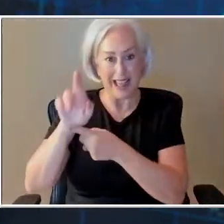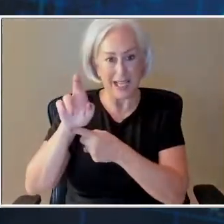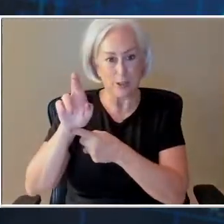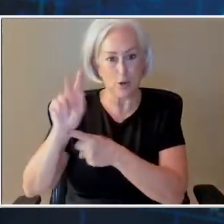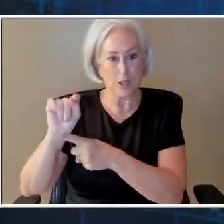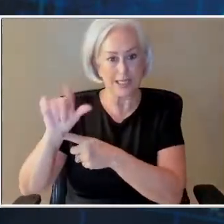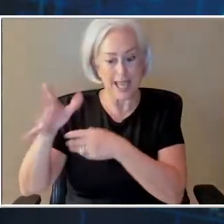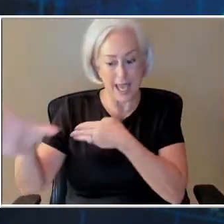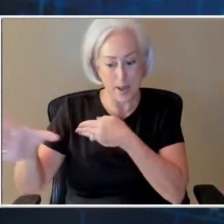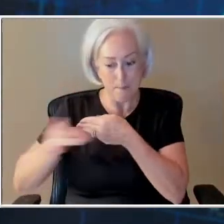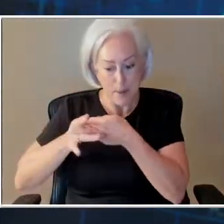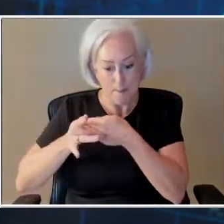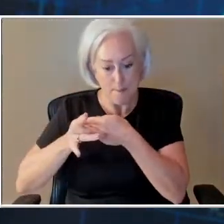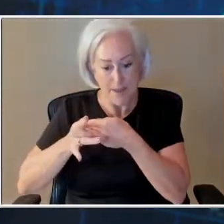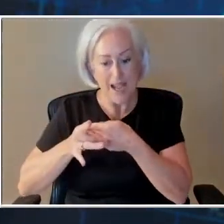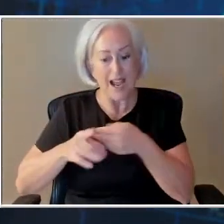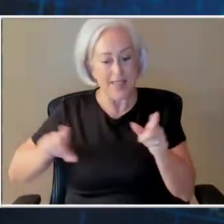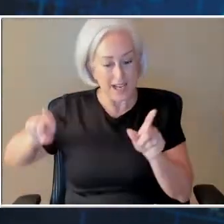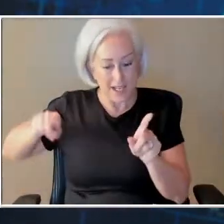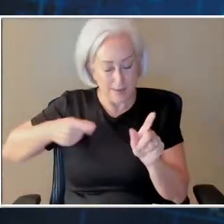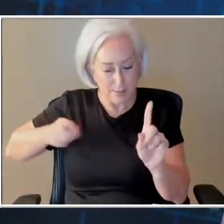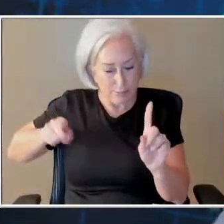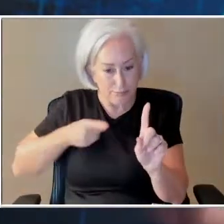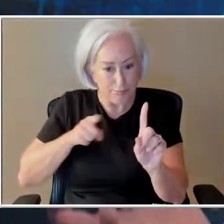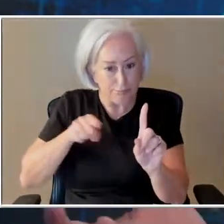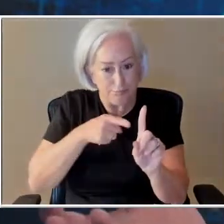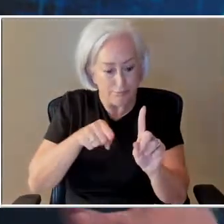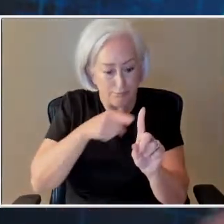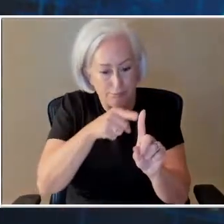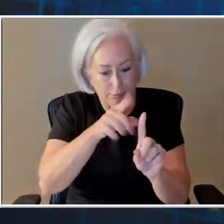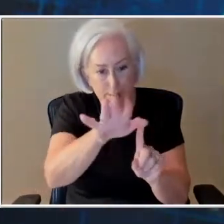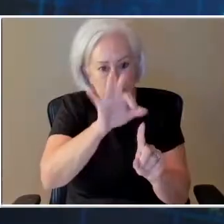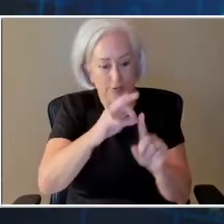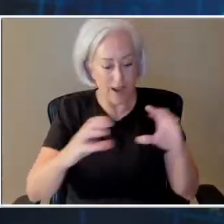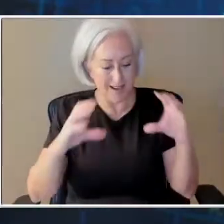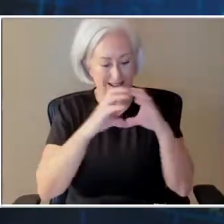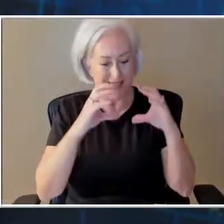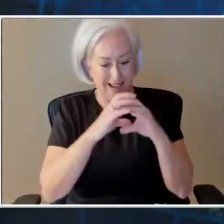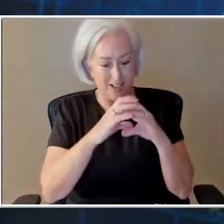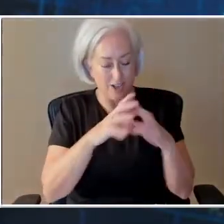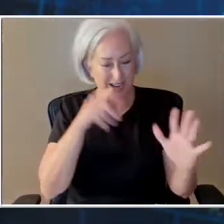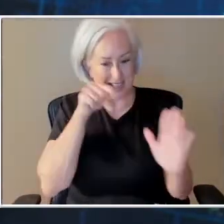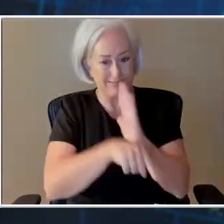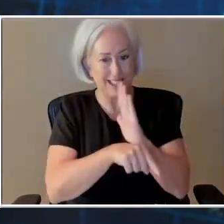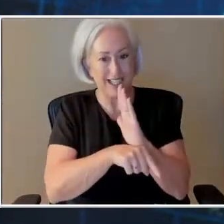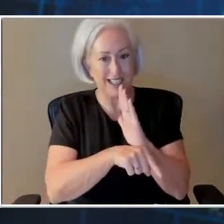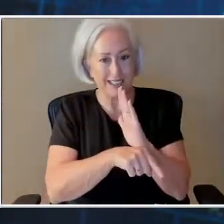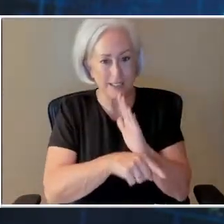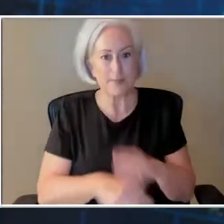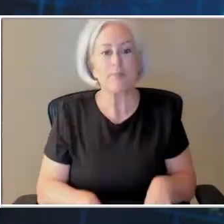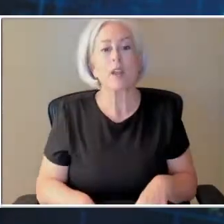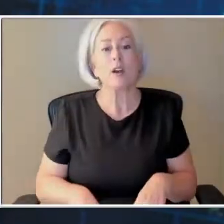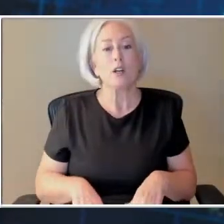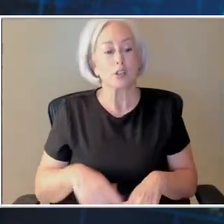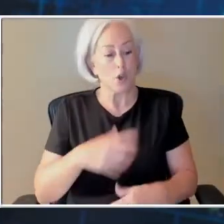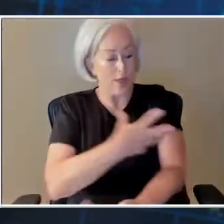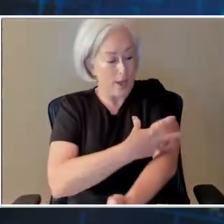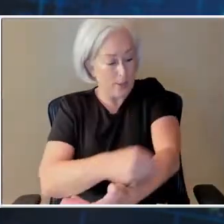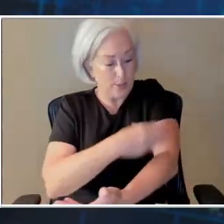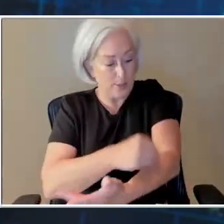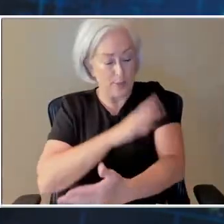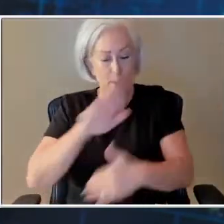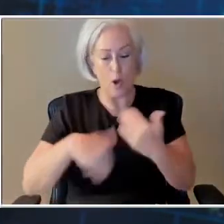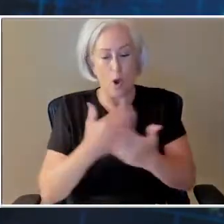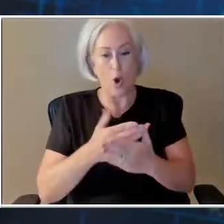do. So what they do is that they take all these T cells from patients like Lou's, and they will modify it. They put like something, either